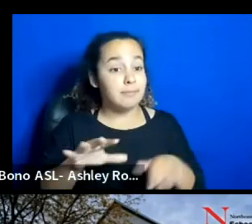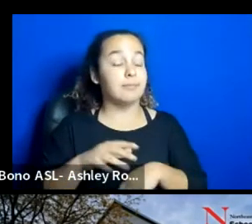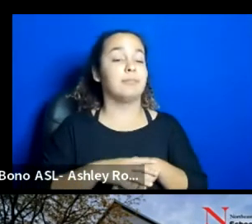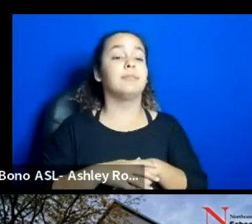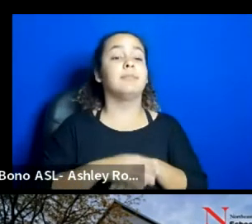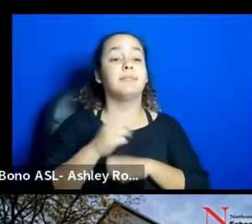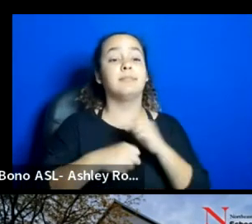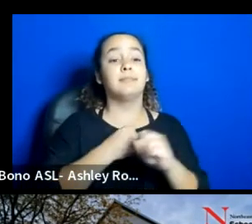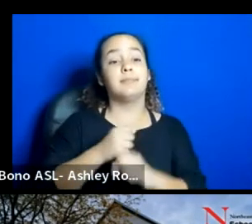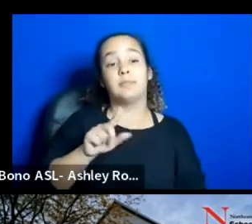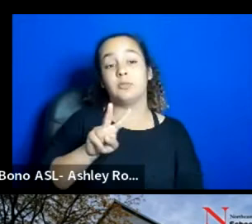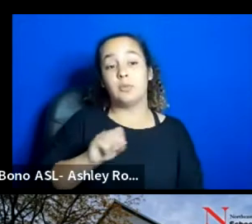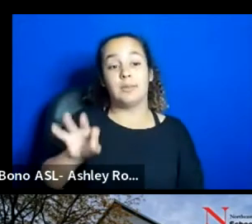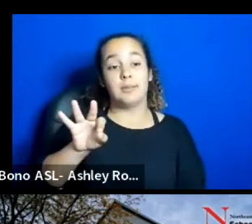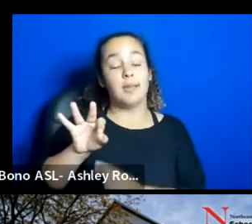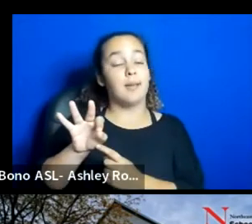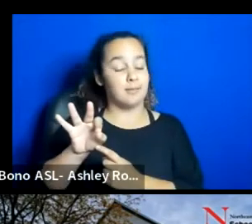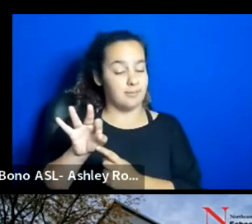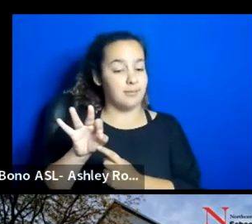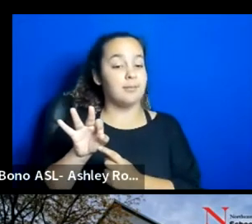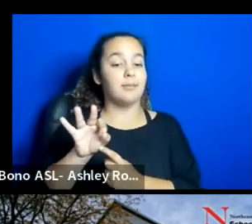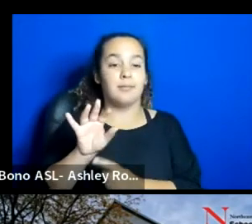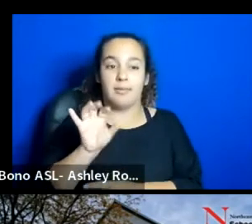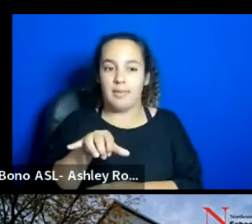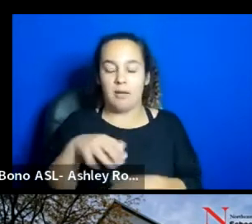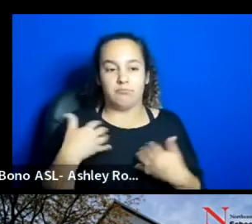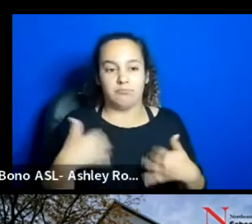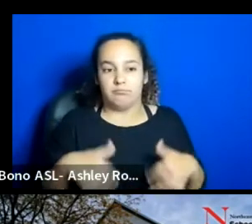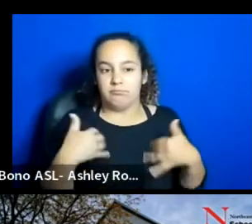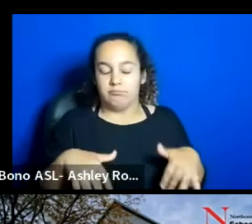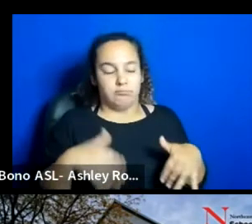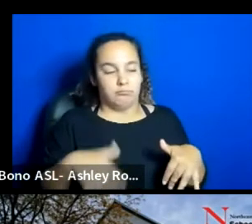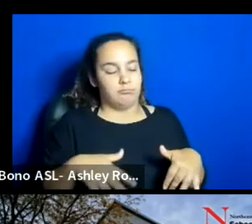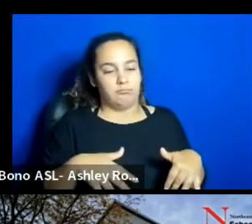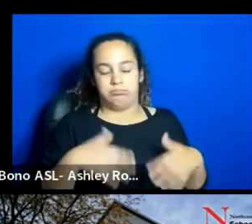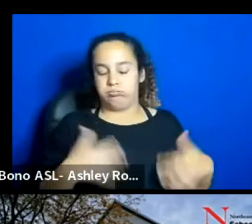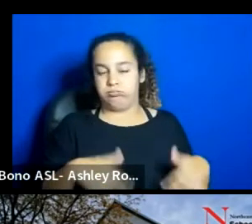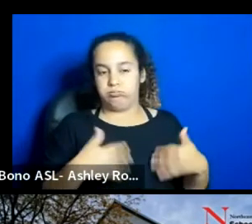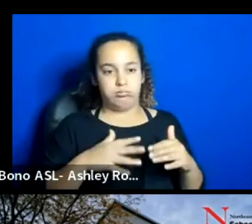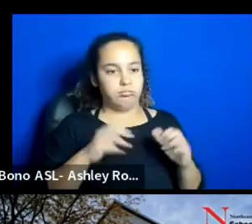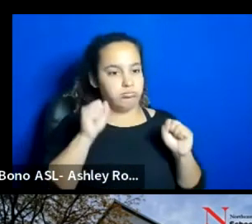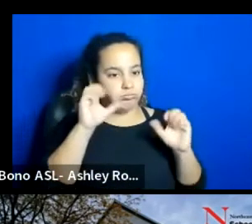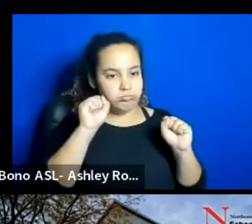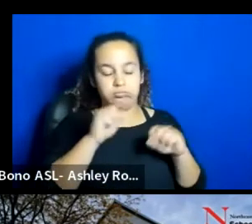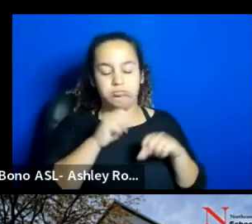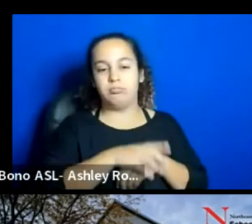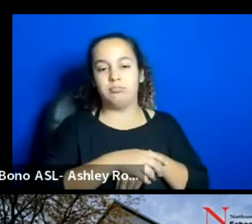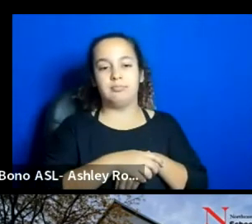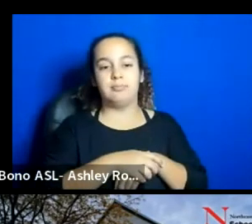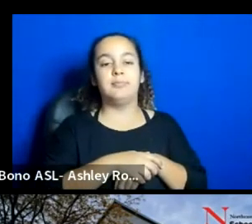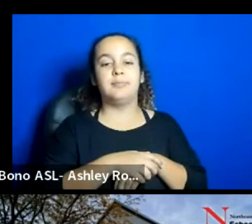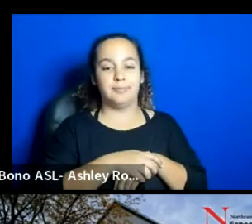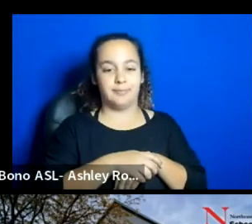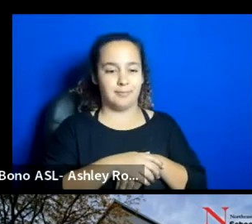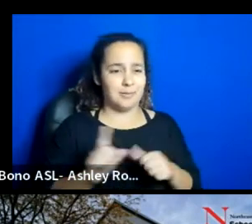in 2009. And that itself is a really mark of honour. I think it's probably the first legal